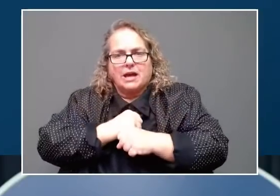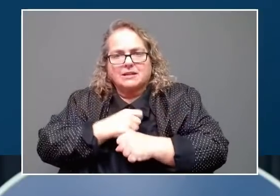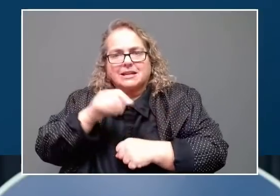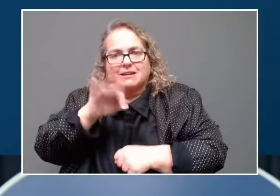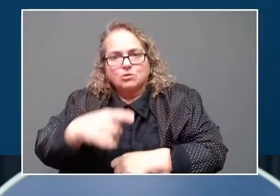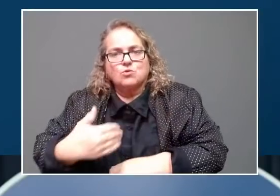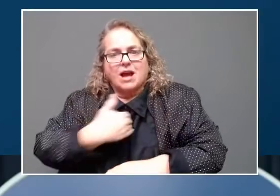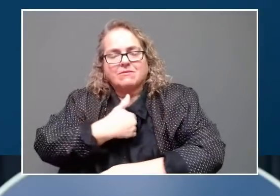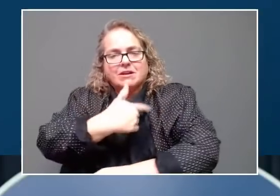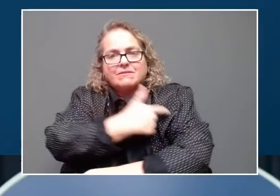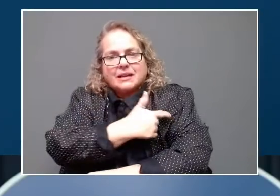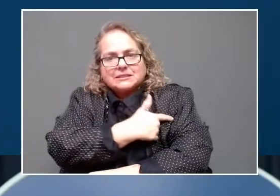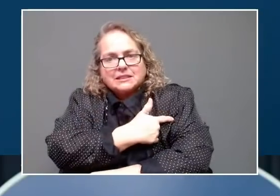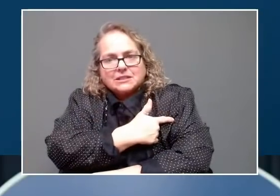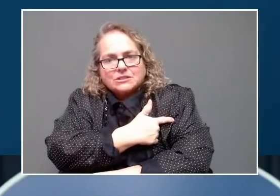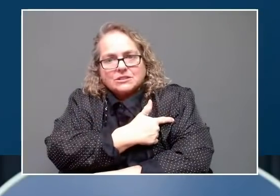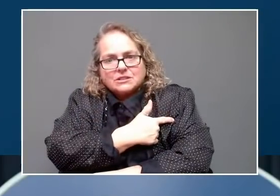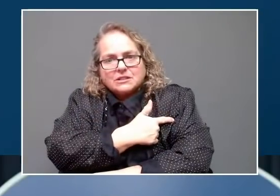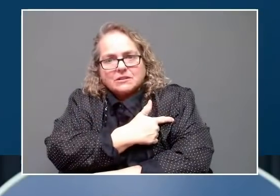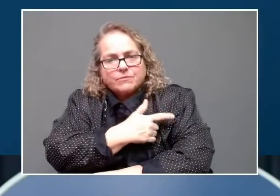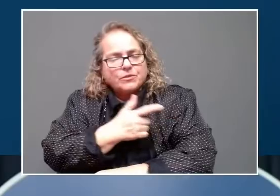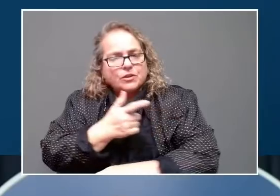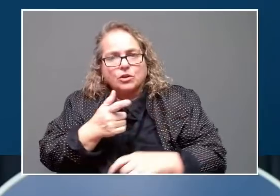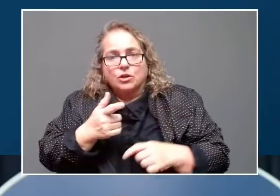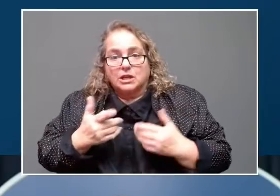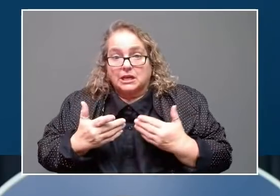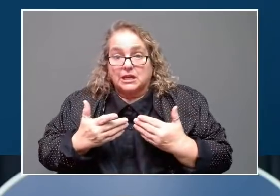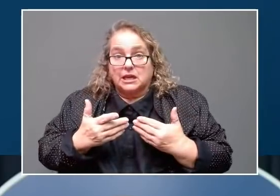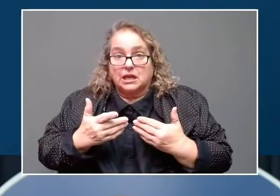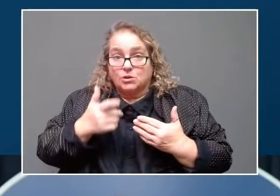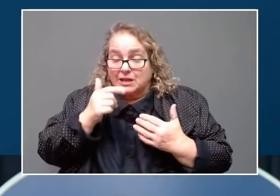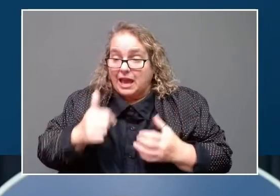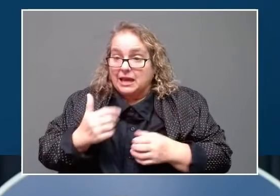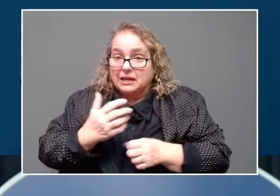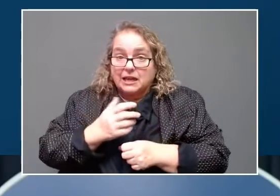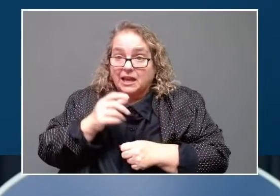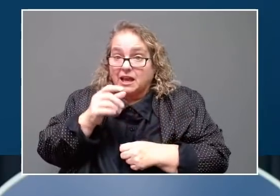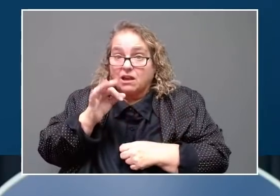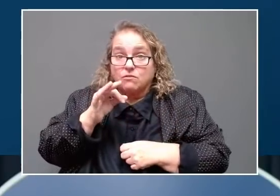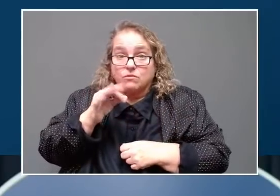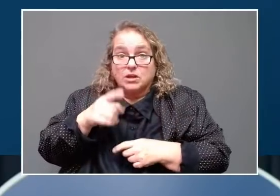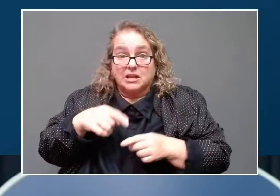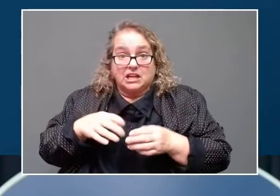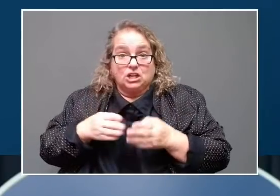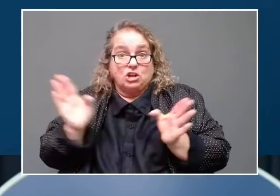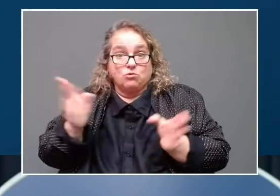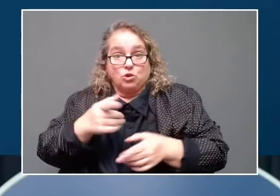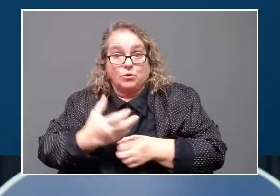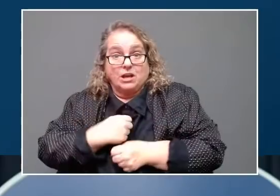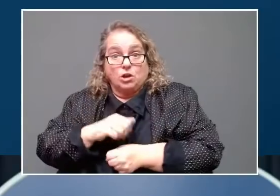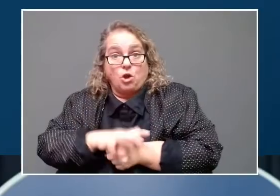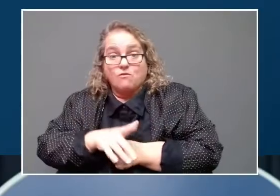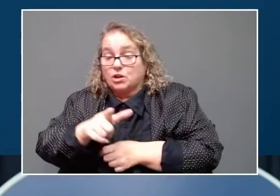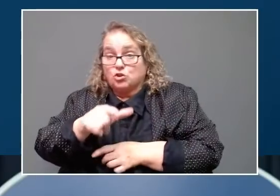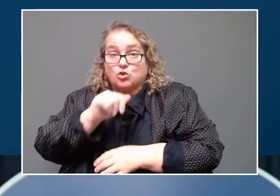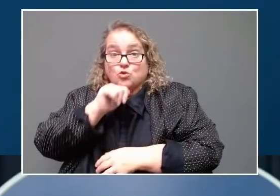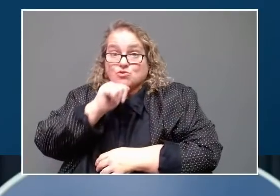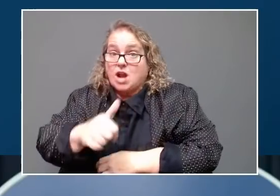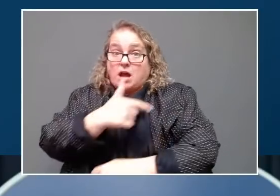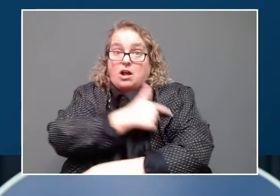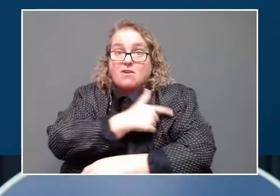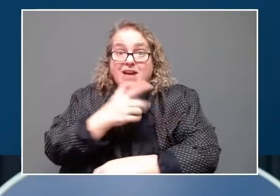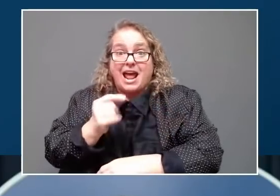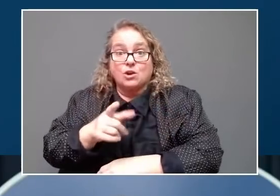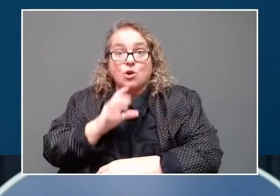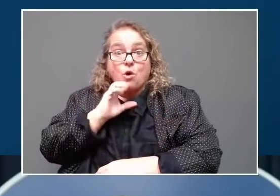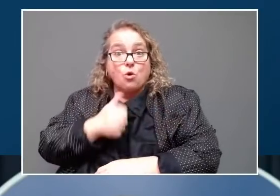that you are more susceptible to a bad outcome in general based on age and other